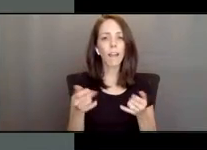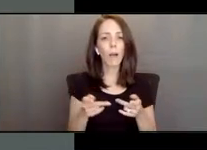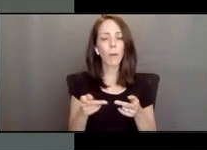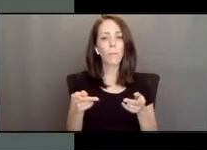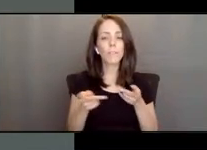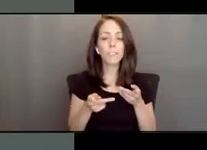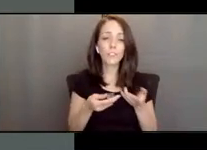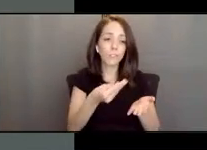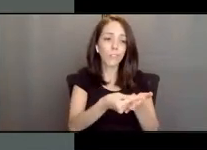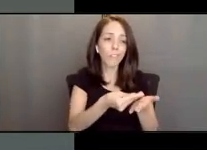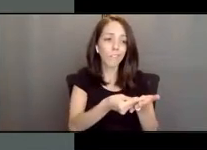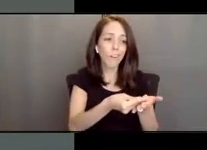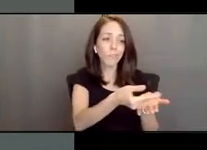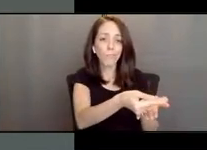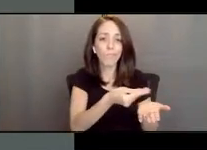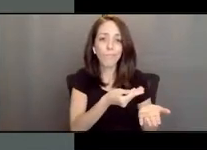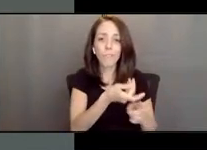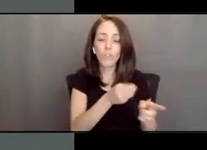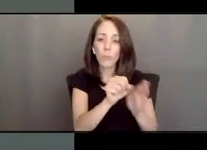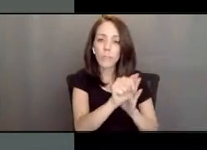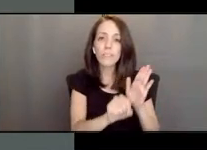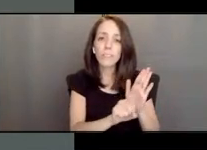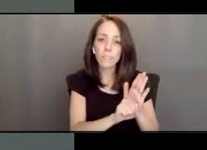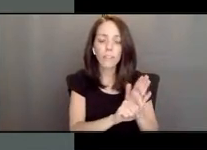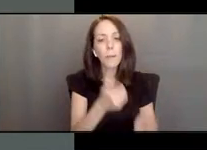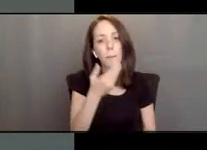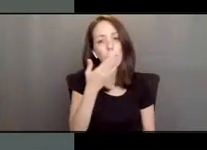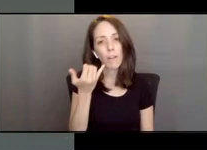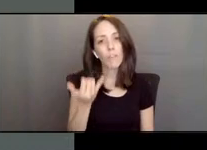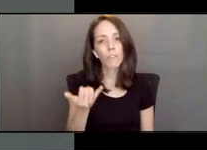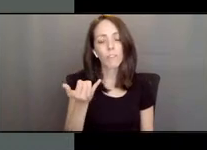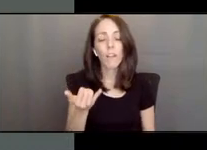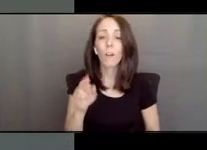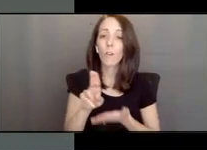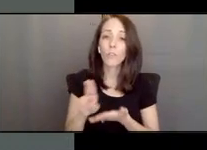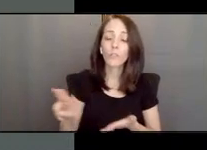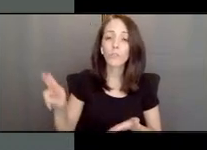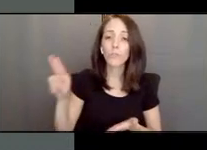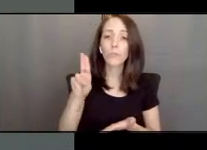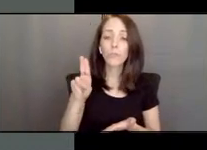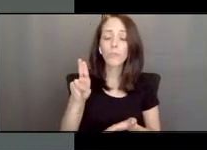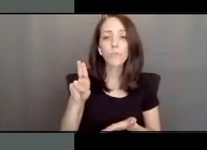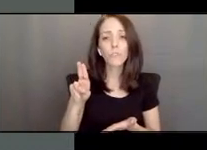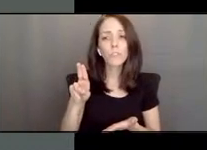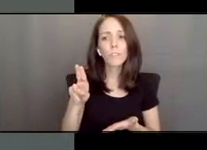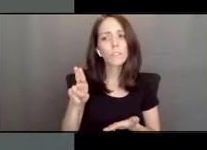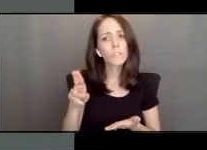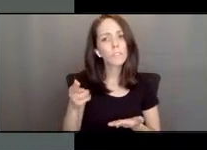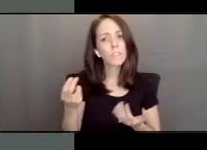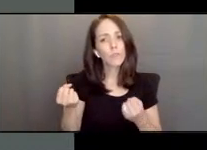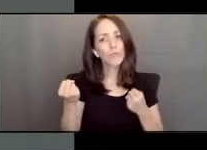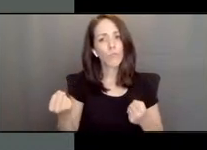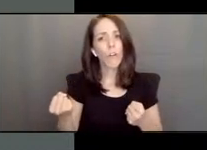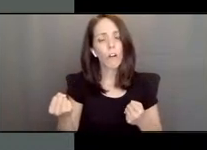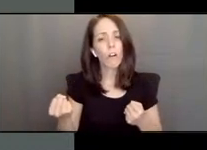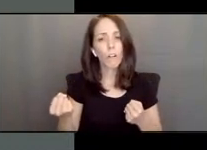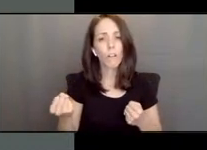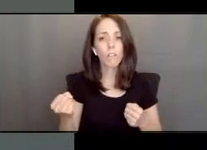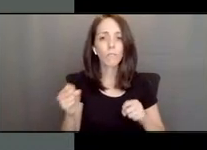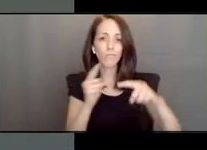state is giving us. And the university is in strong stead. So we're able to keep the